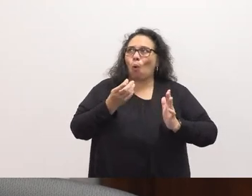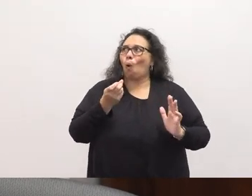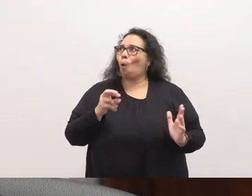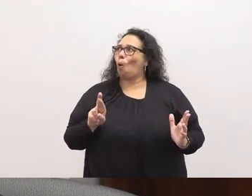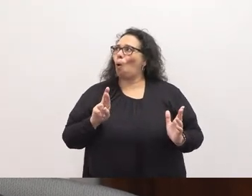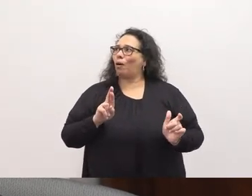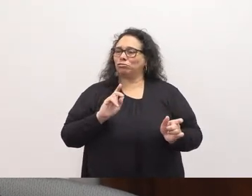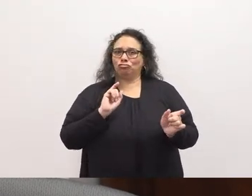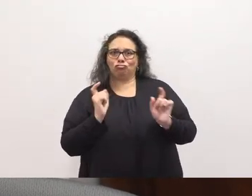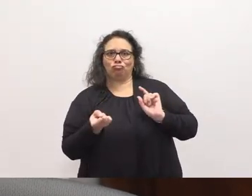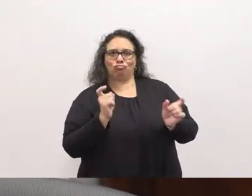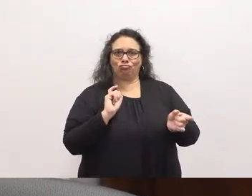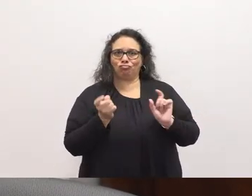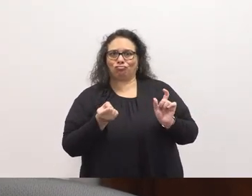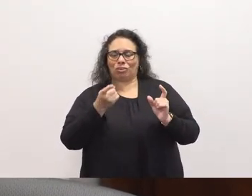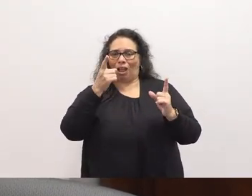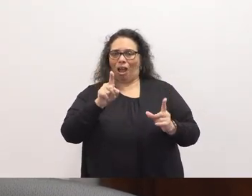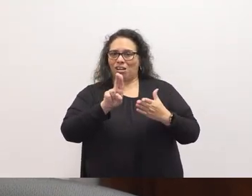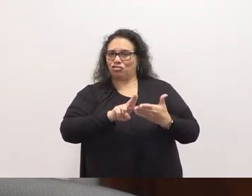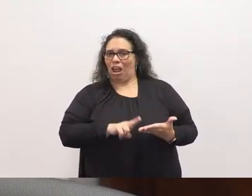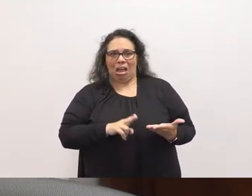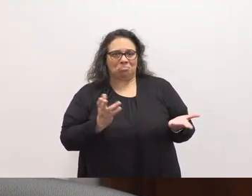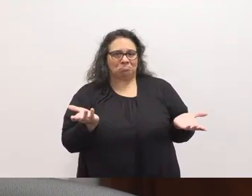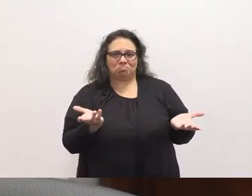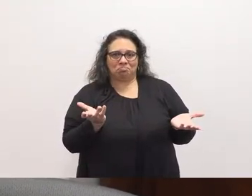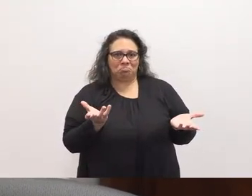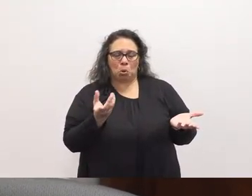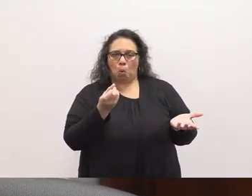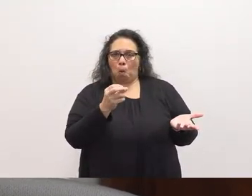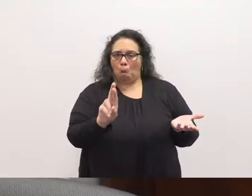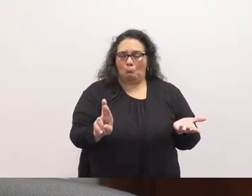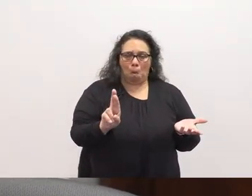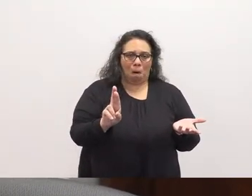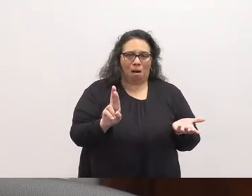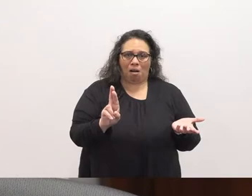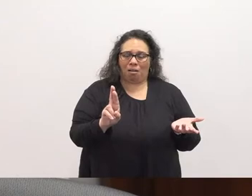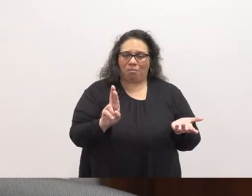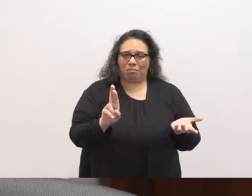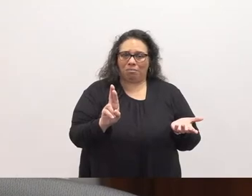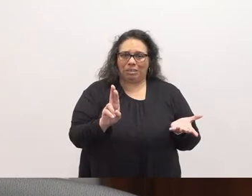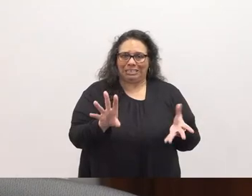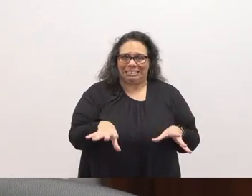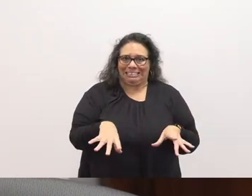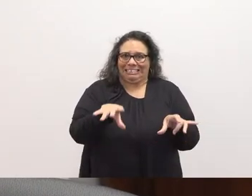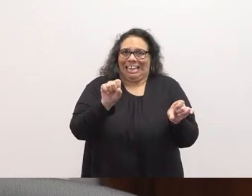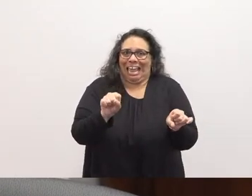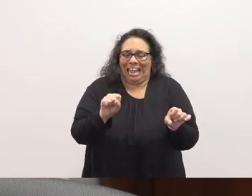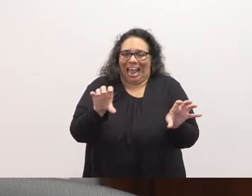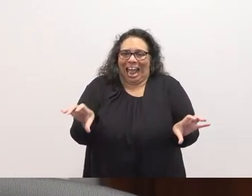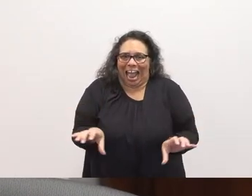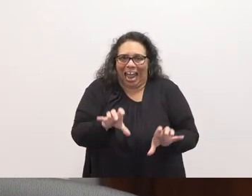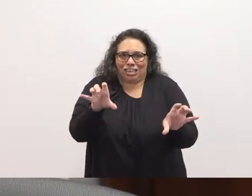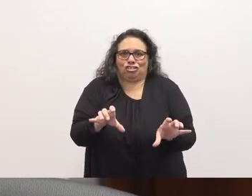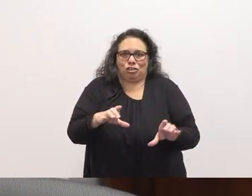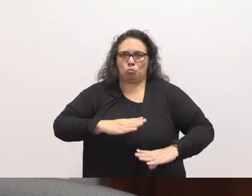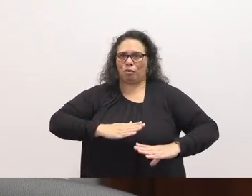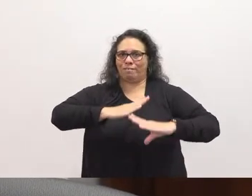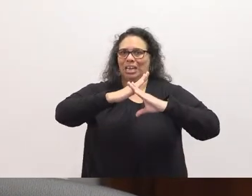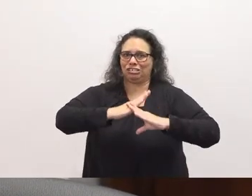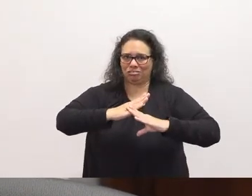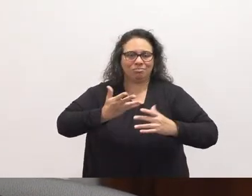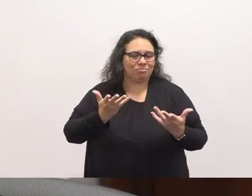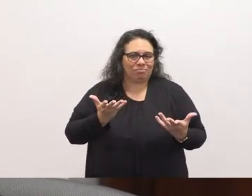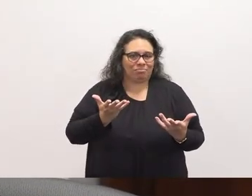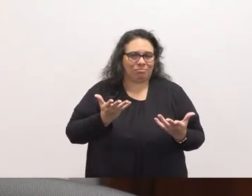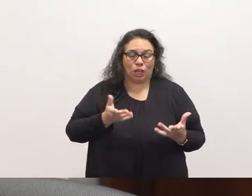make changes to the contract and or take any kind of action or corrective measure on it. So